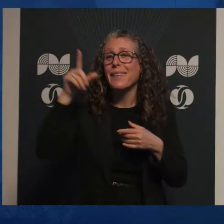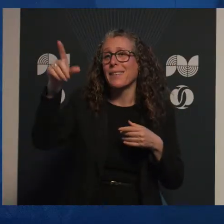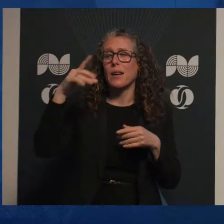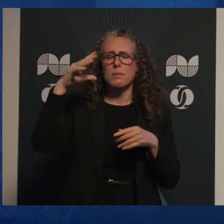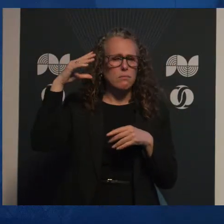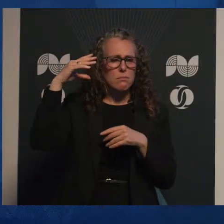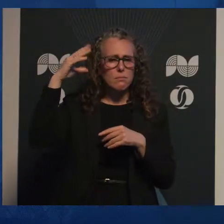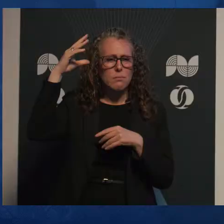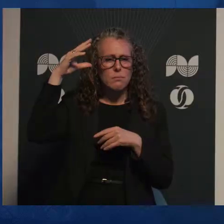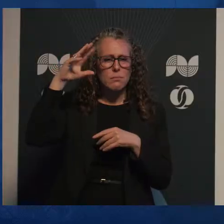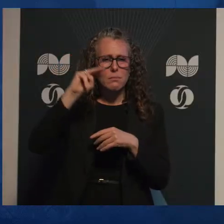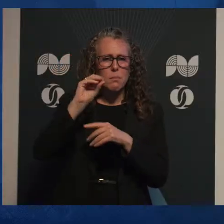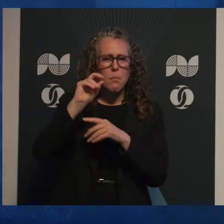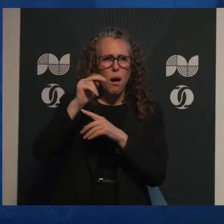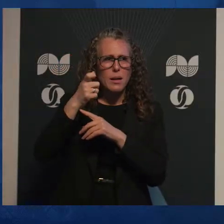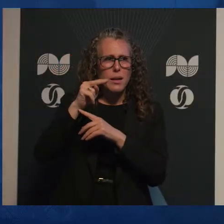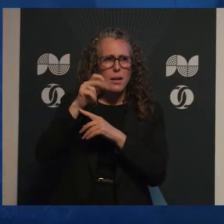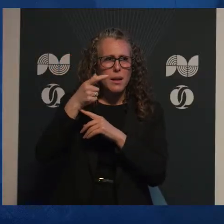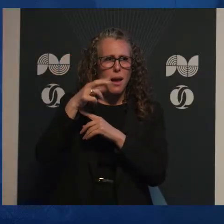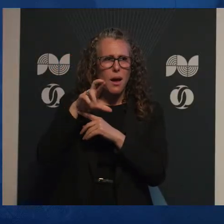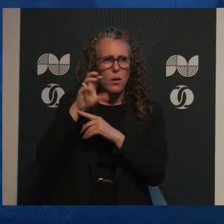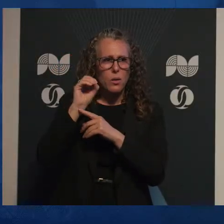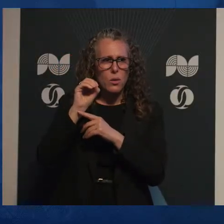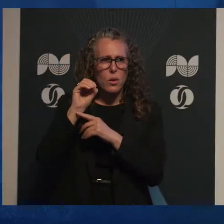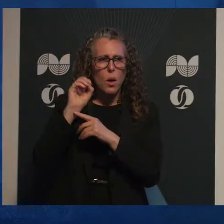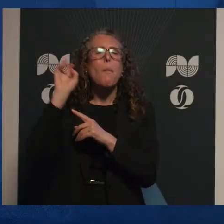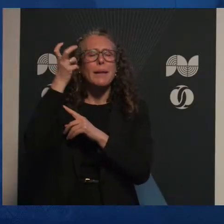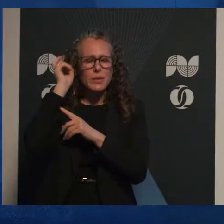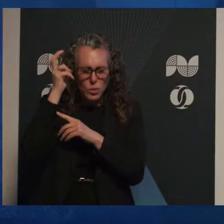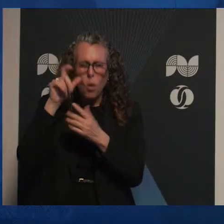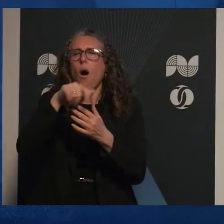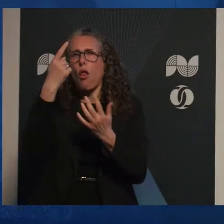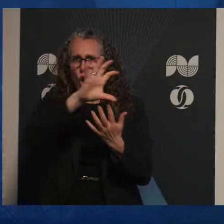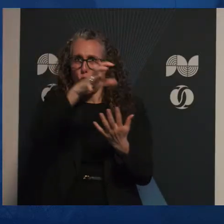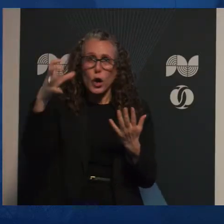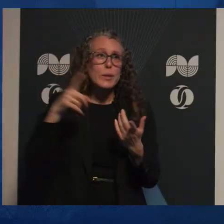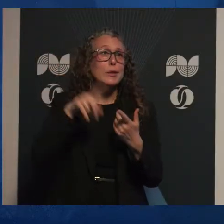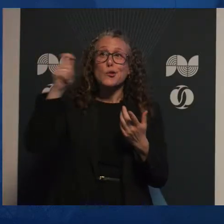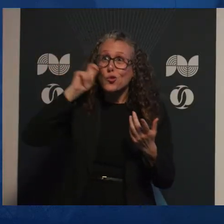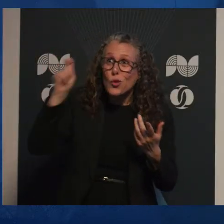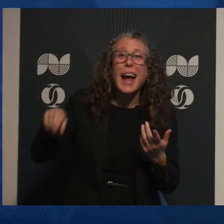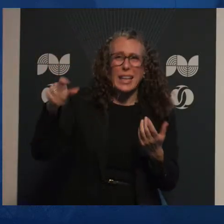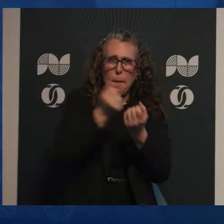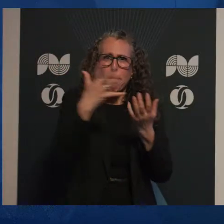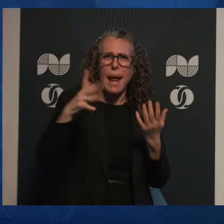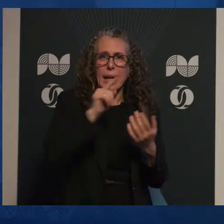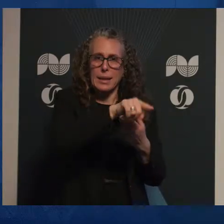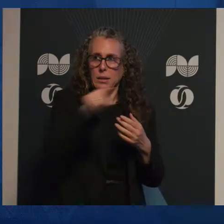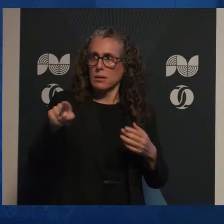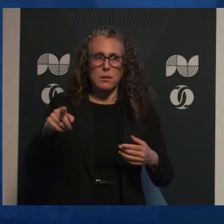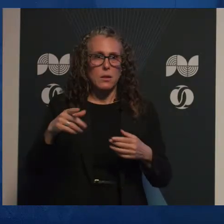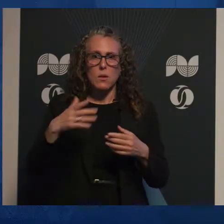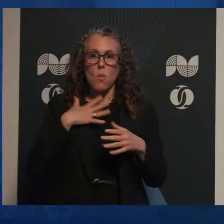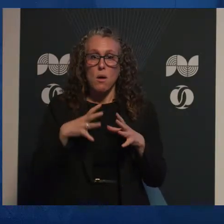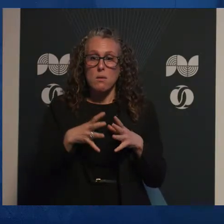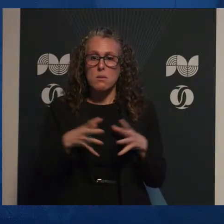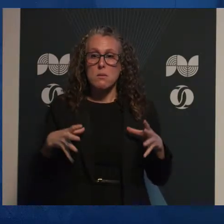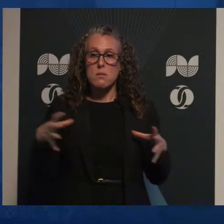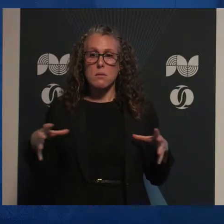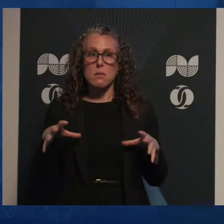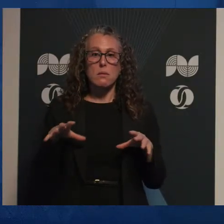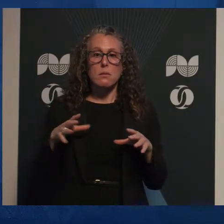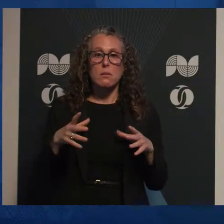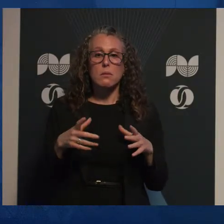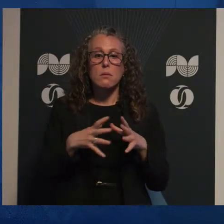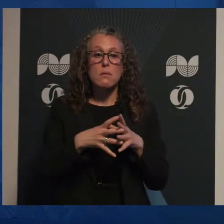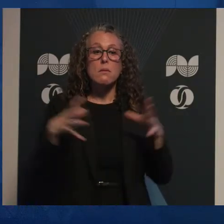accelerating towards enlargement, with that perspective also there for Ukraine. And that enlargement perspective will also be part,